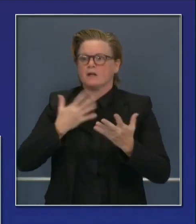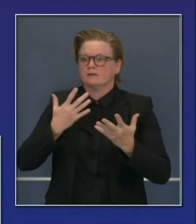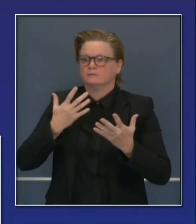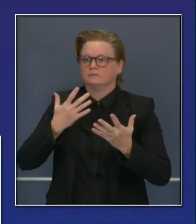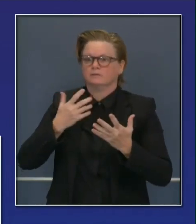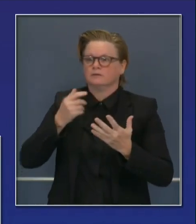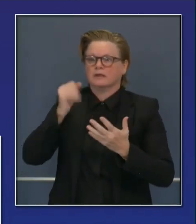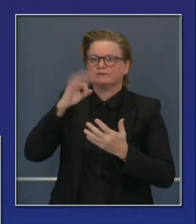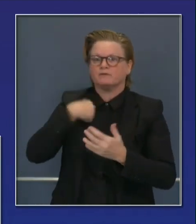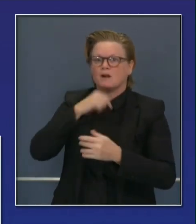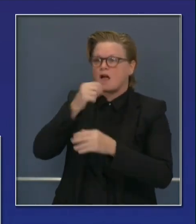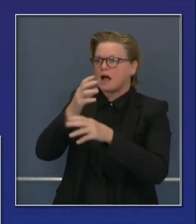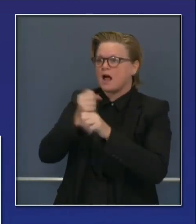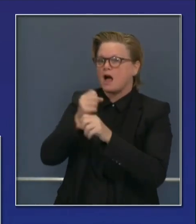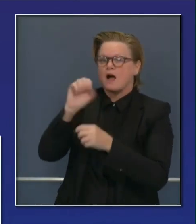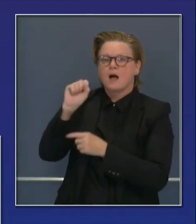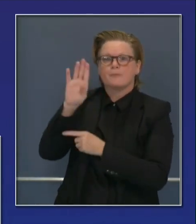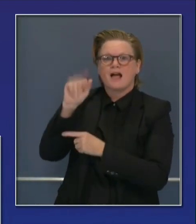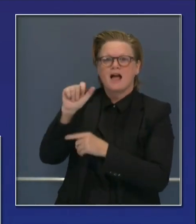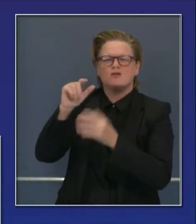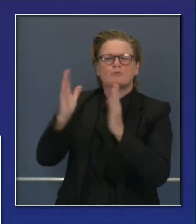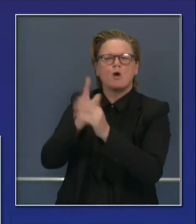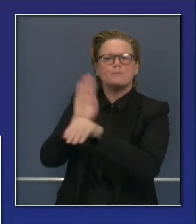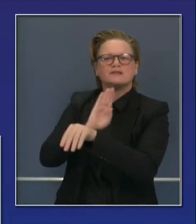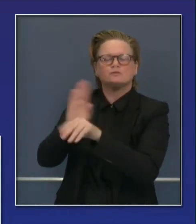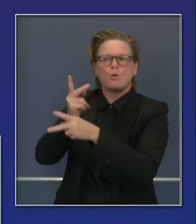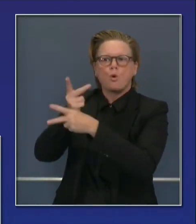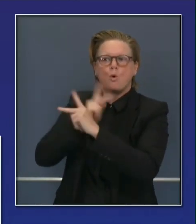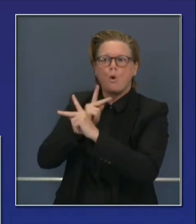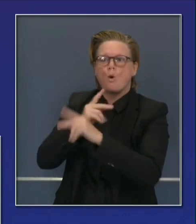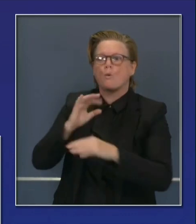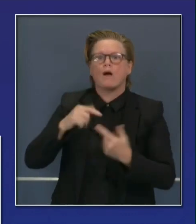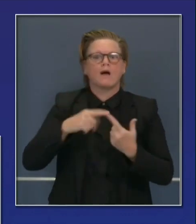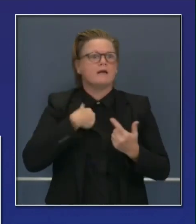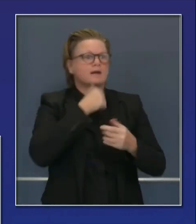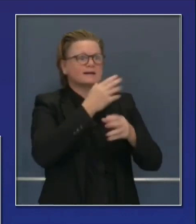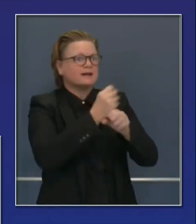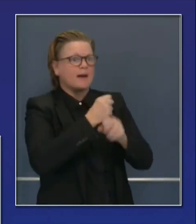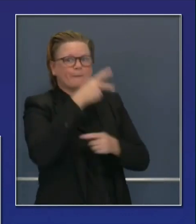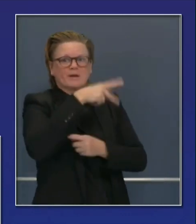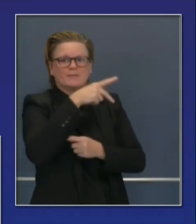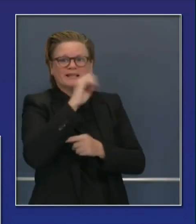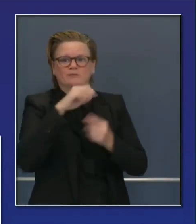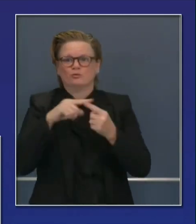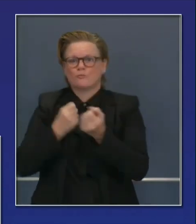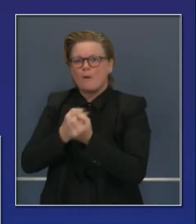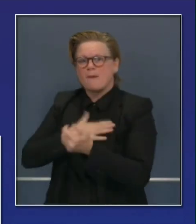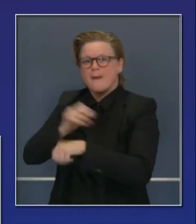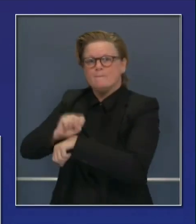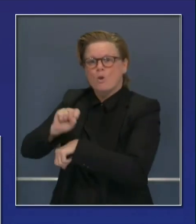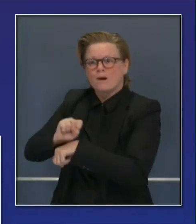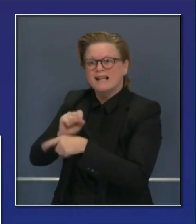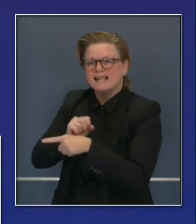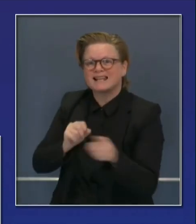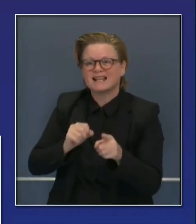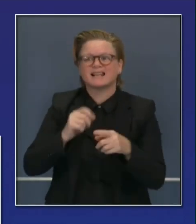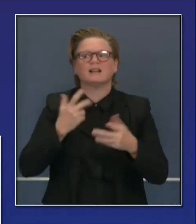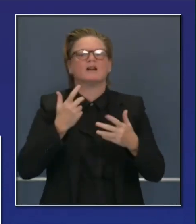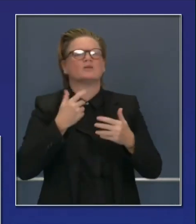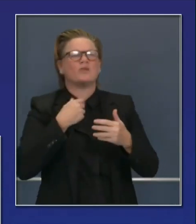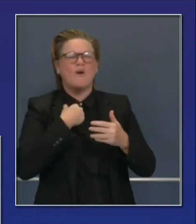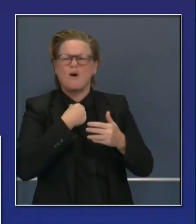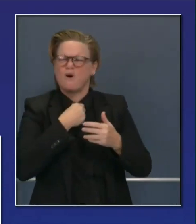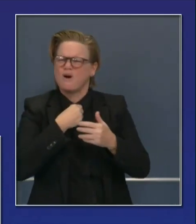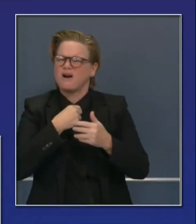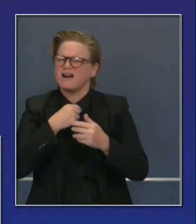loan and you weren't able to get those PPP loans, which we hope to get extended when Congress finally acts to extend